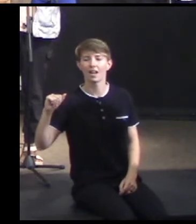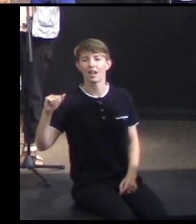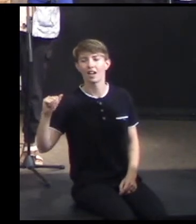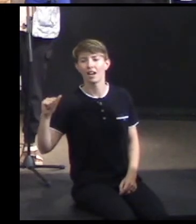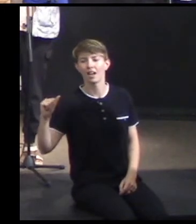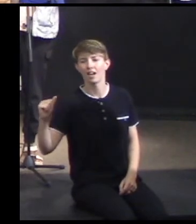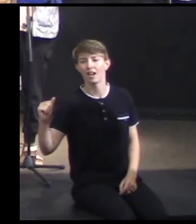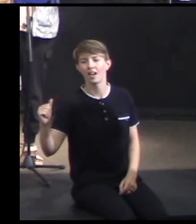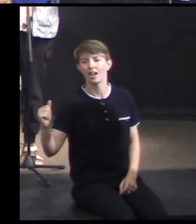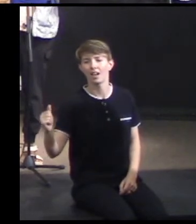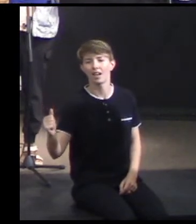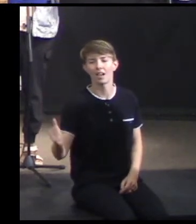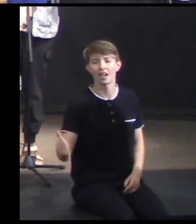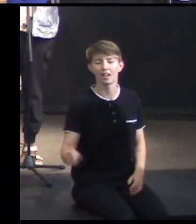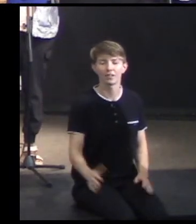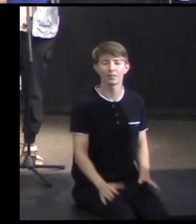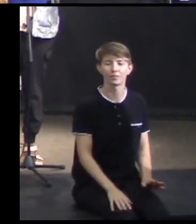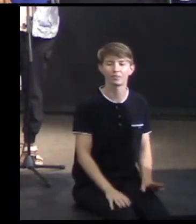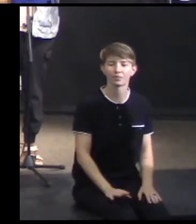hosanna, hosanna.